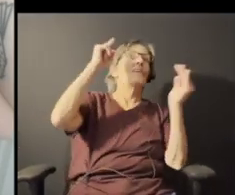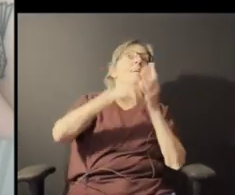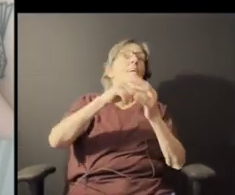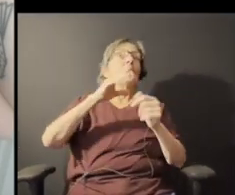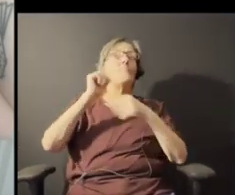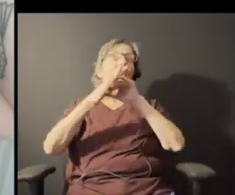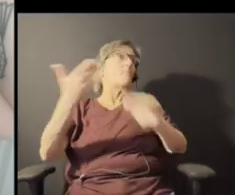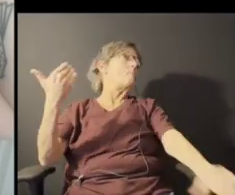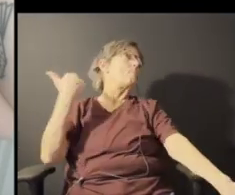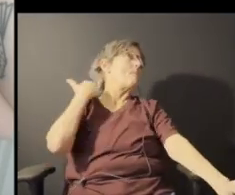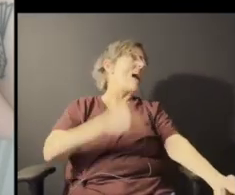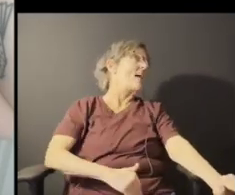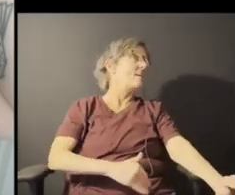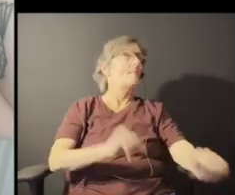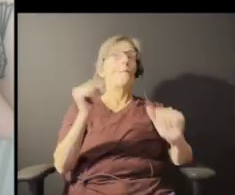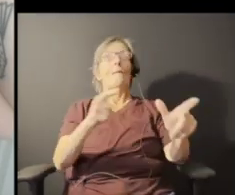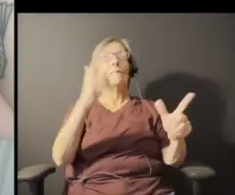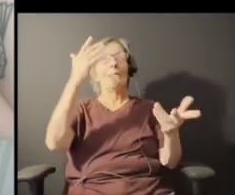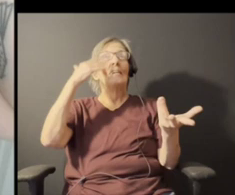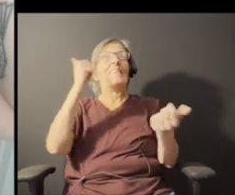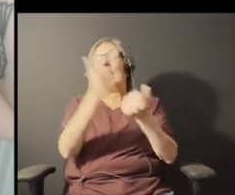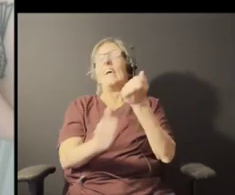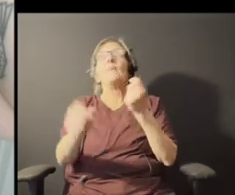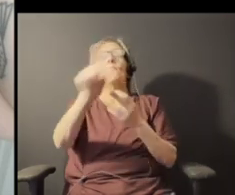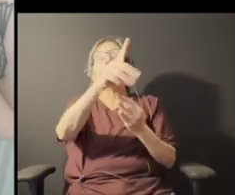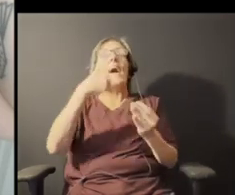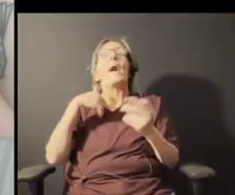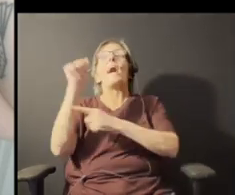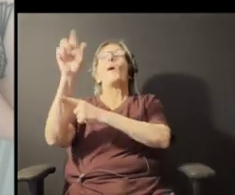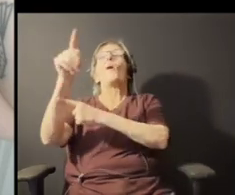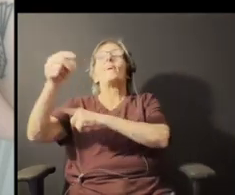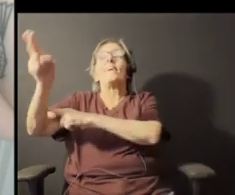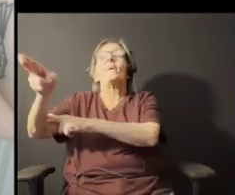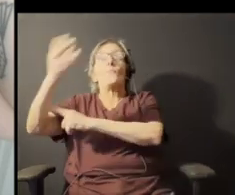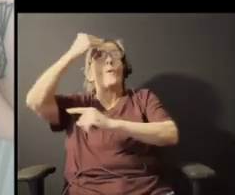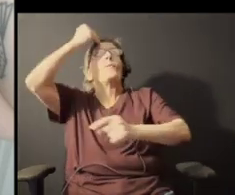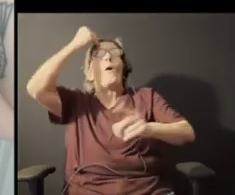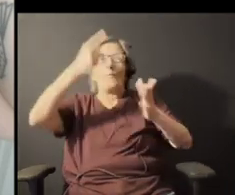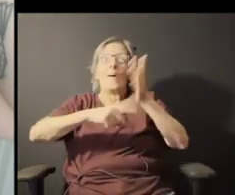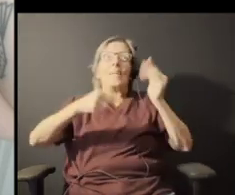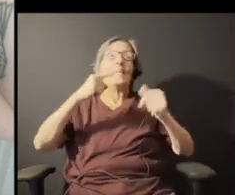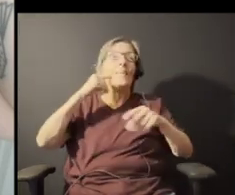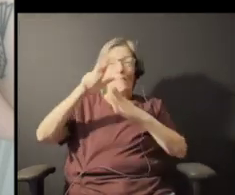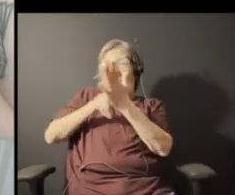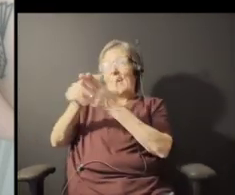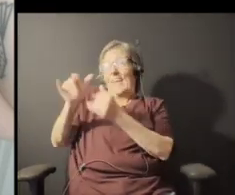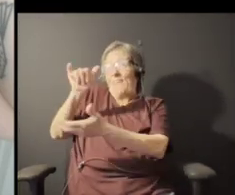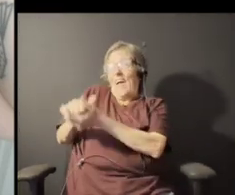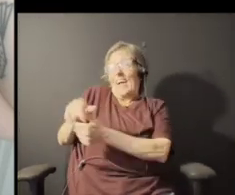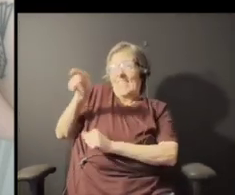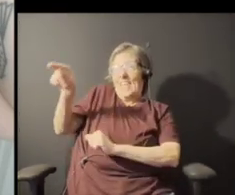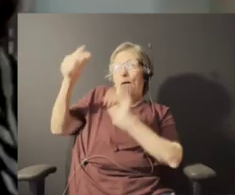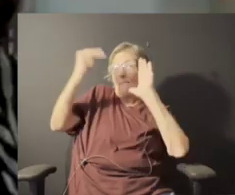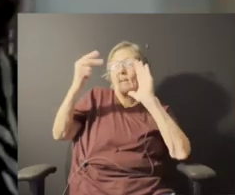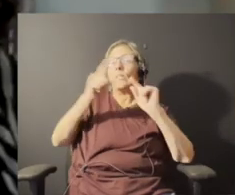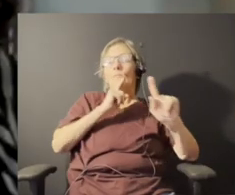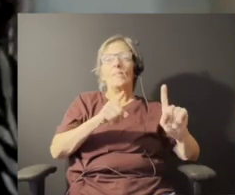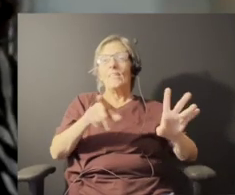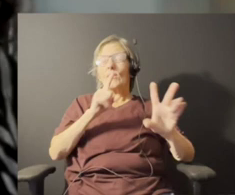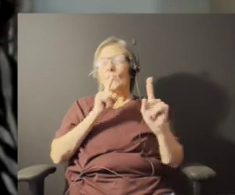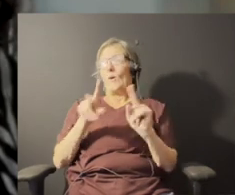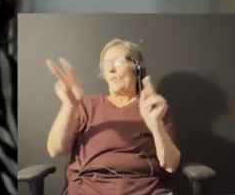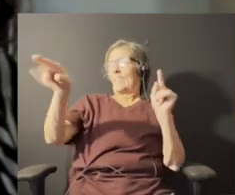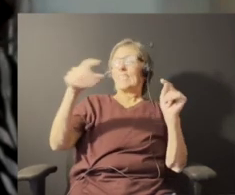someone being beheaded. And I think anybody that's an art history buff knows exactly what painting I'm talking about. Yeah. But it's